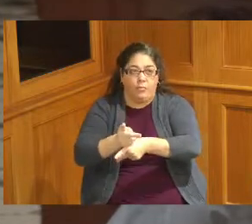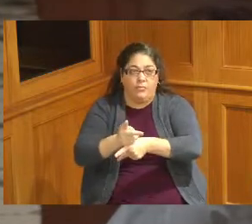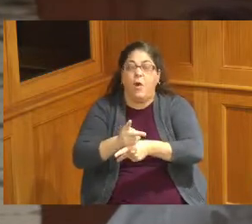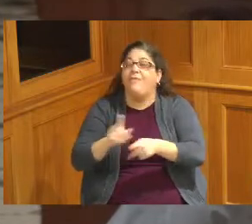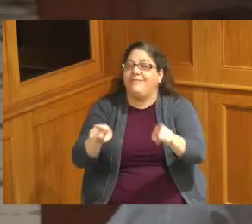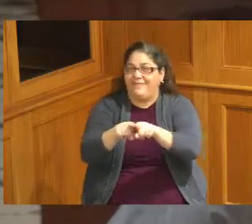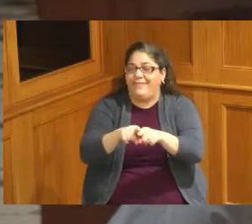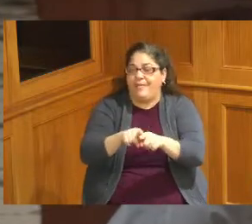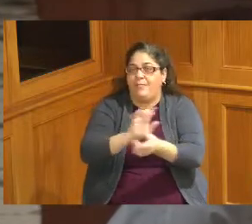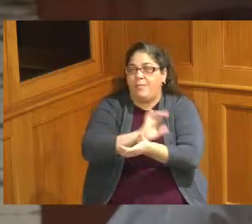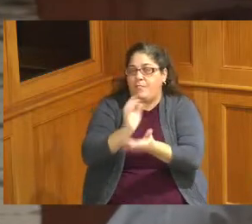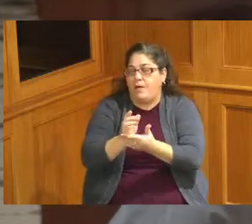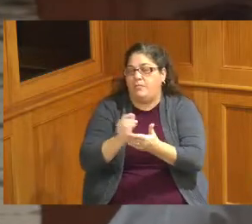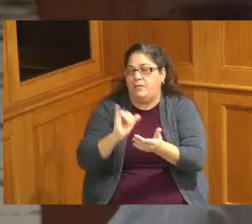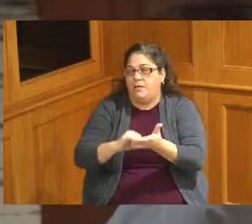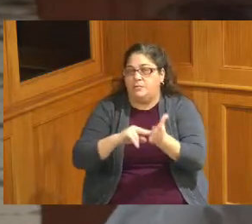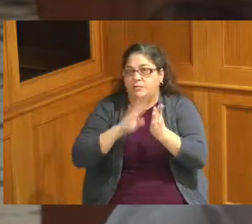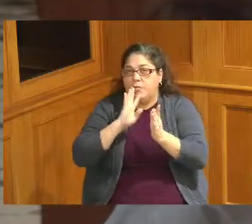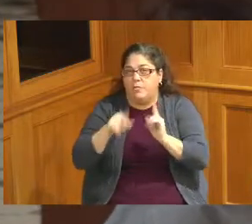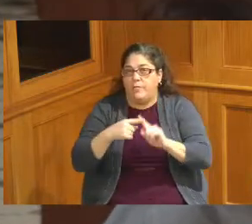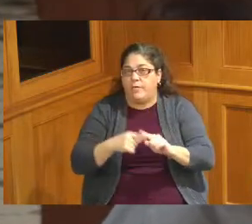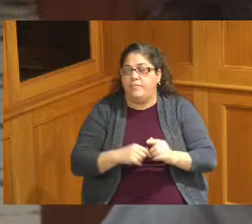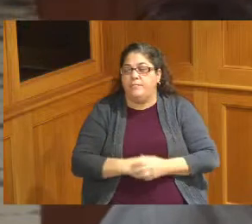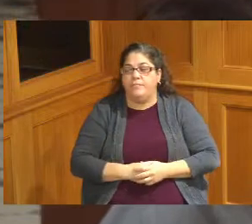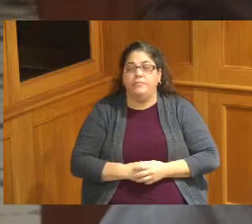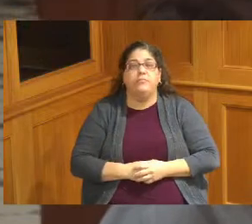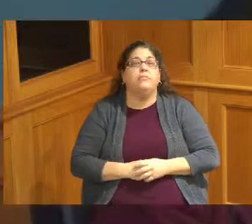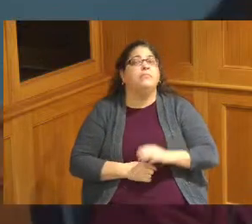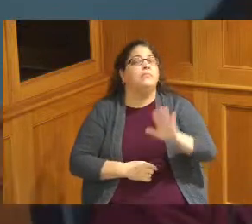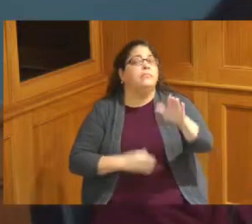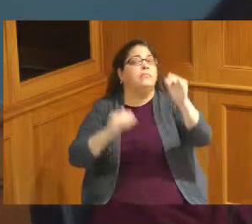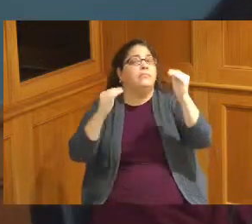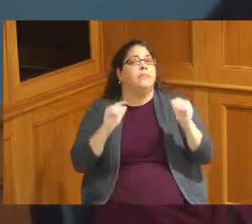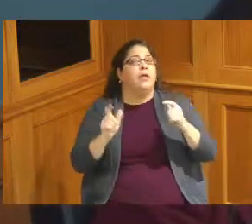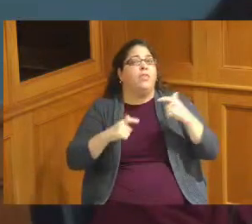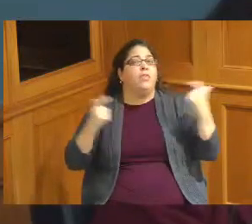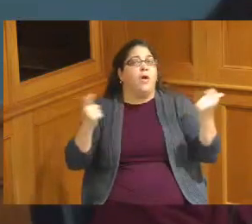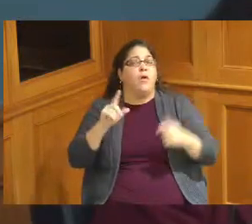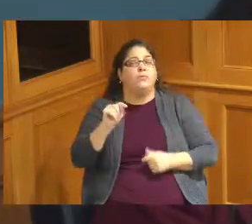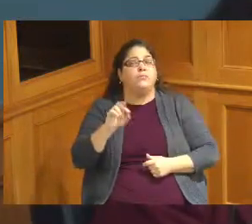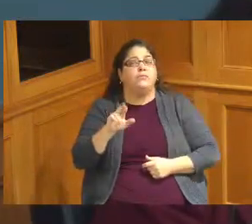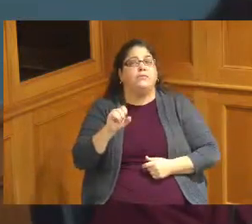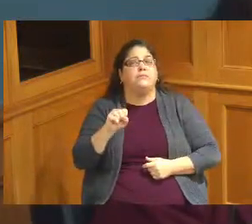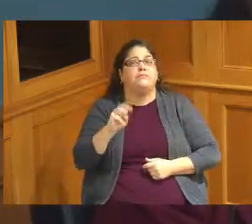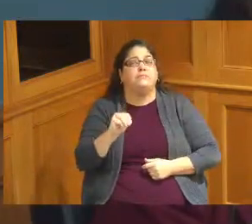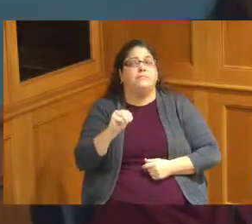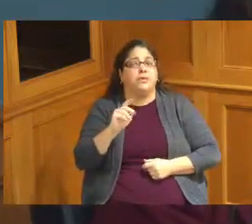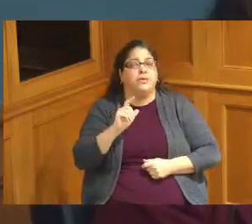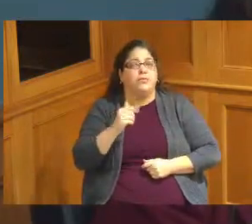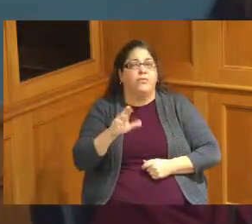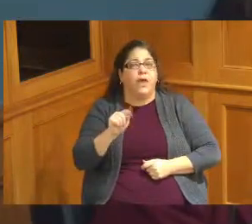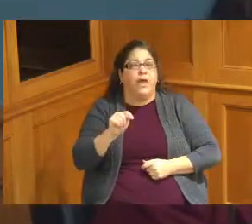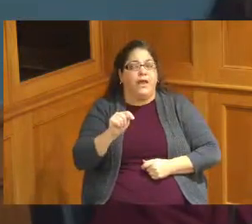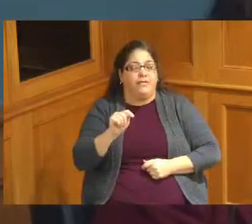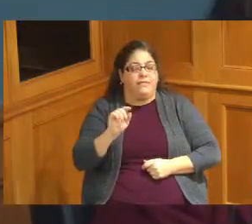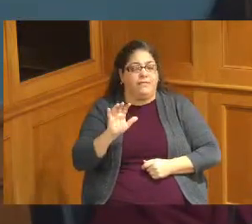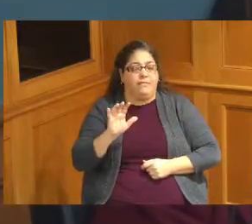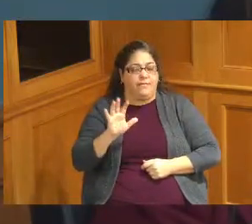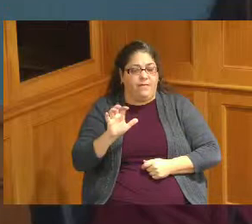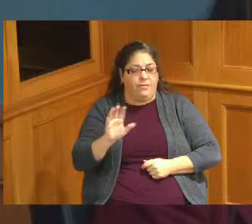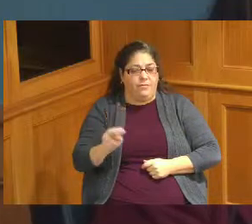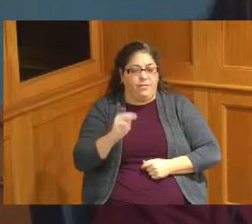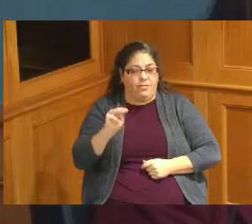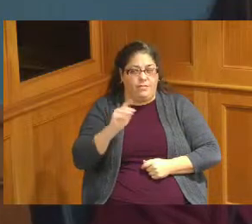program. same thing, okay. The large tourism grants, 1.5 million, it was my understanding that we wanted to